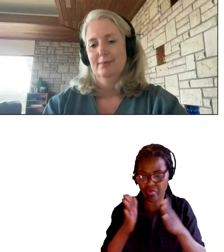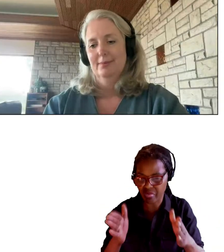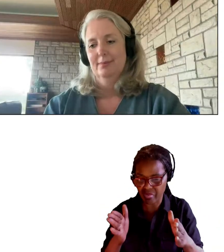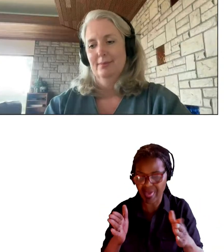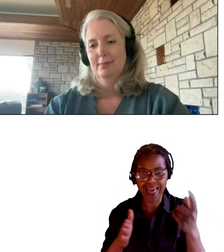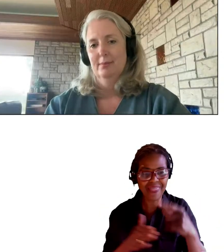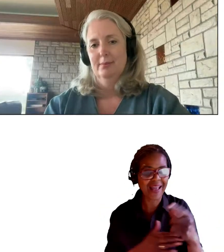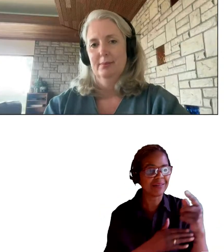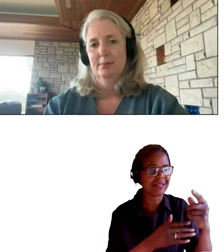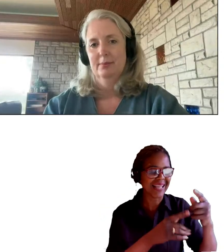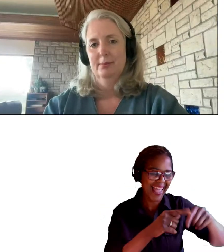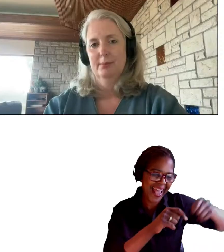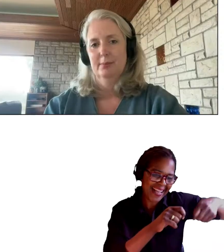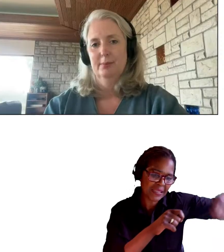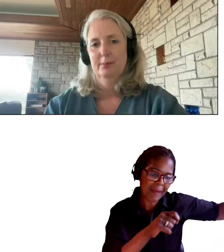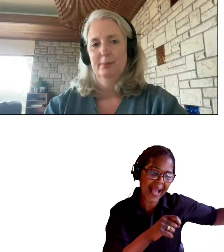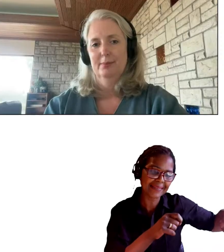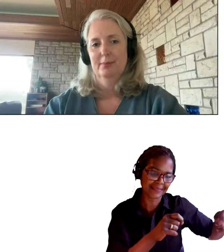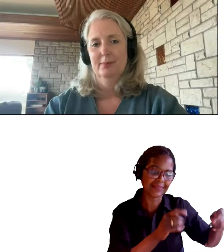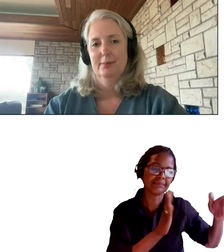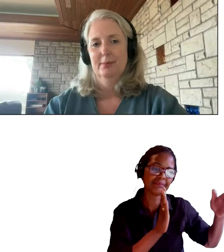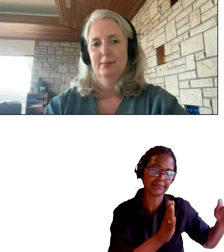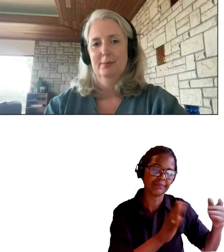Great, thank you.